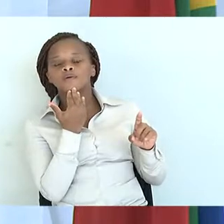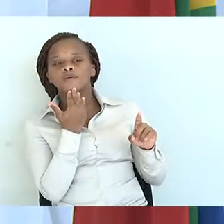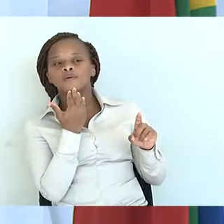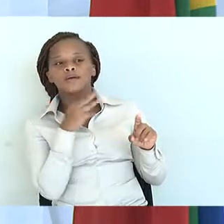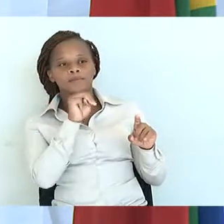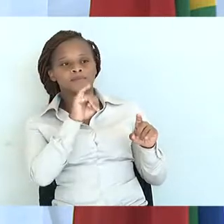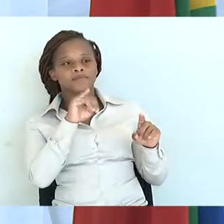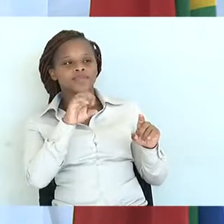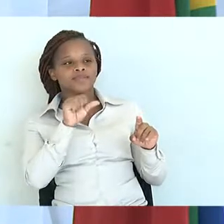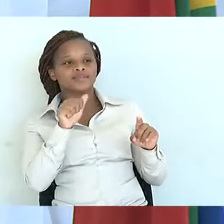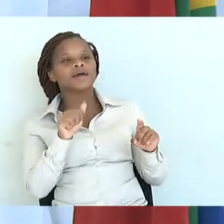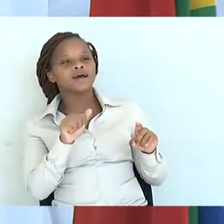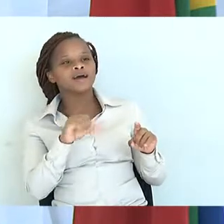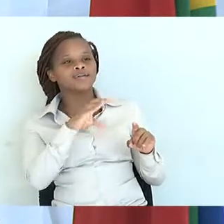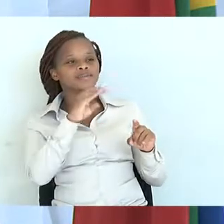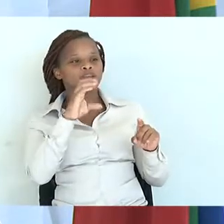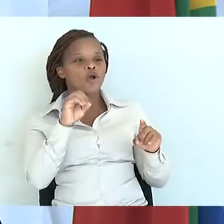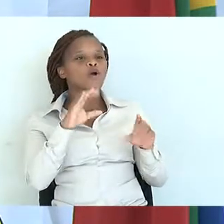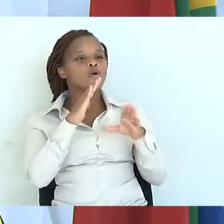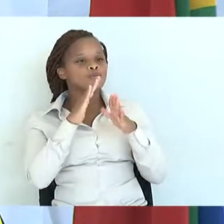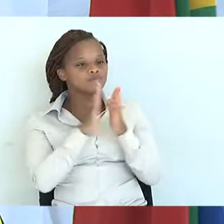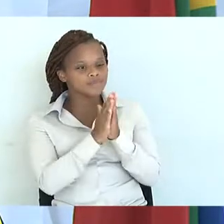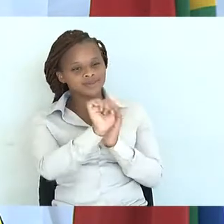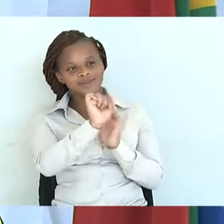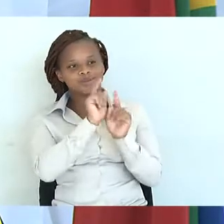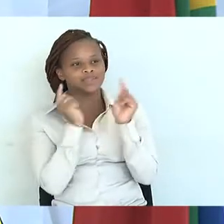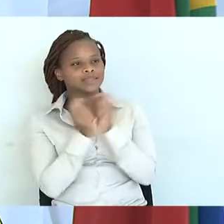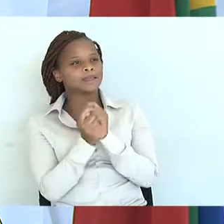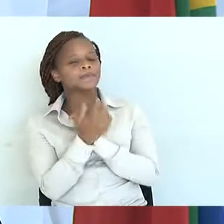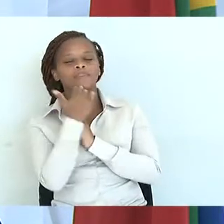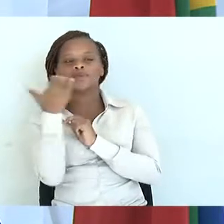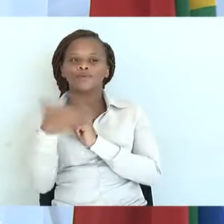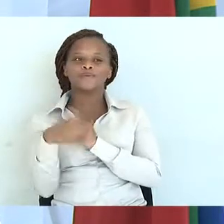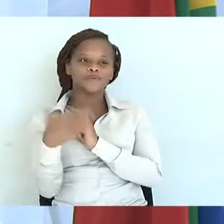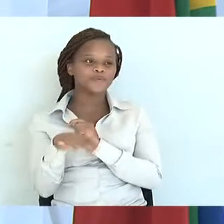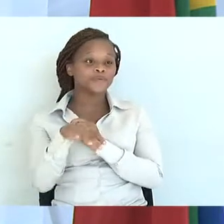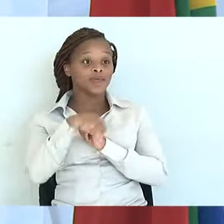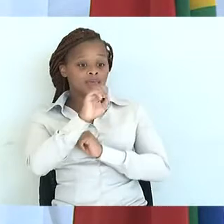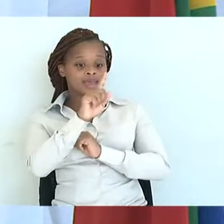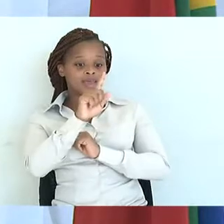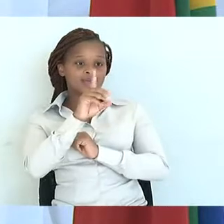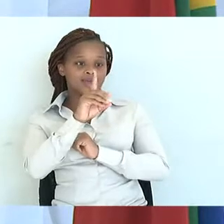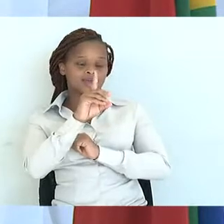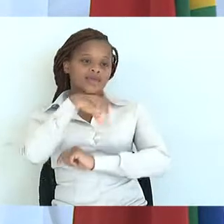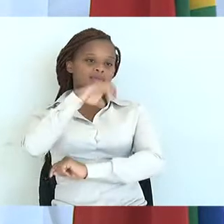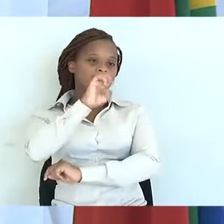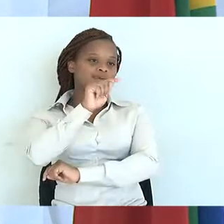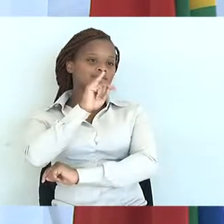MISA, CEO and your team. Thank you from ETIA.